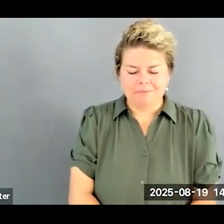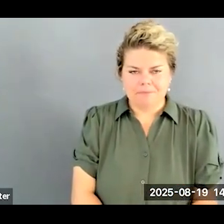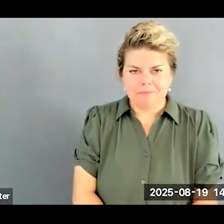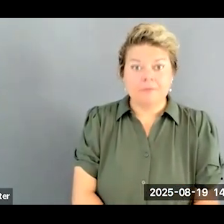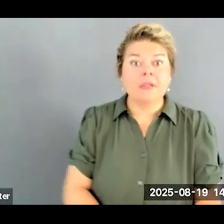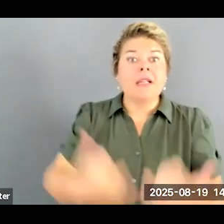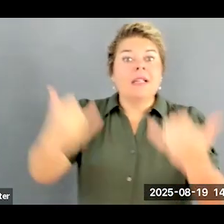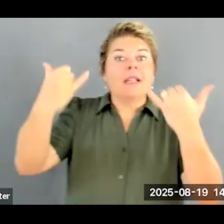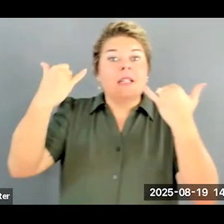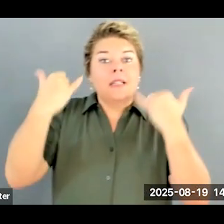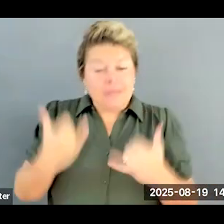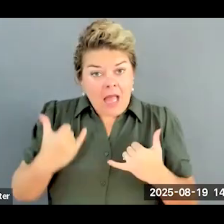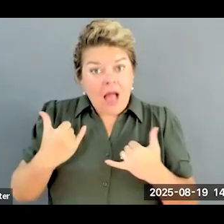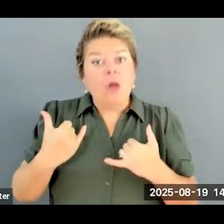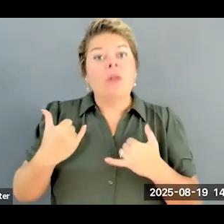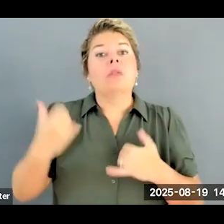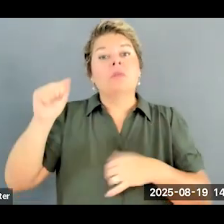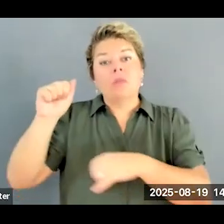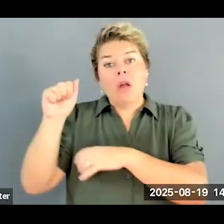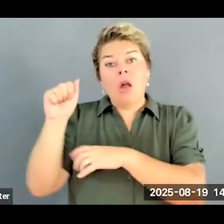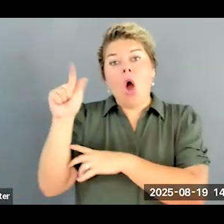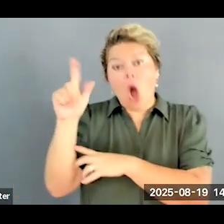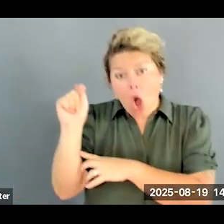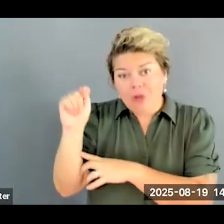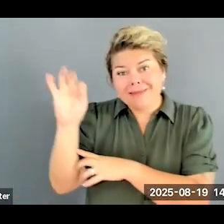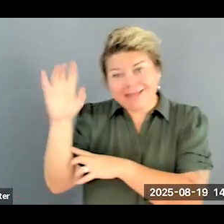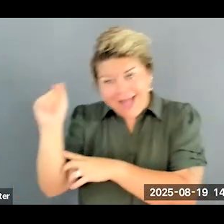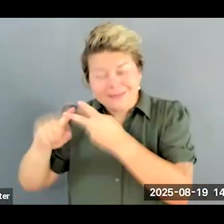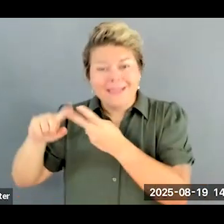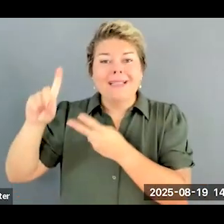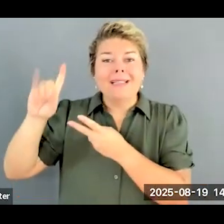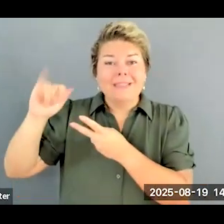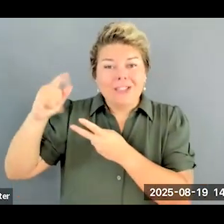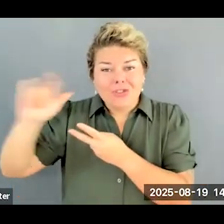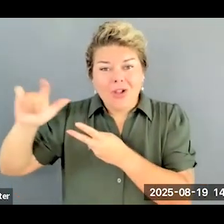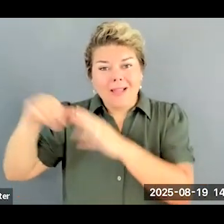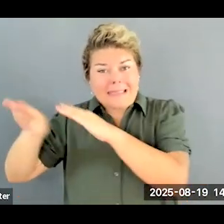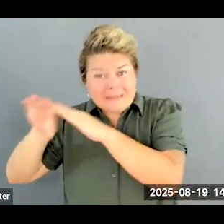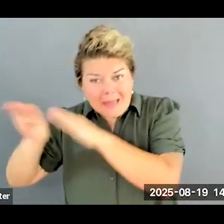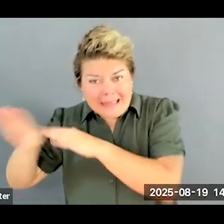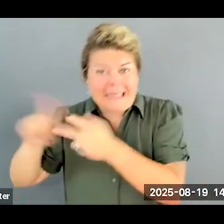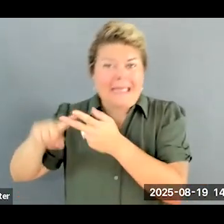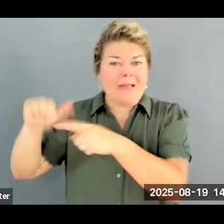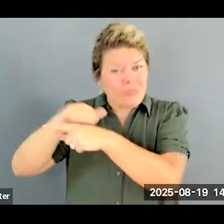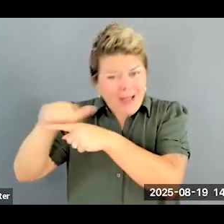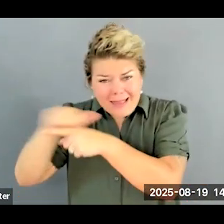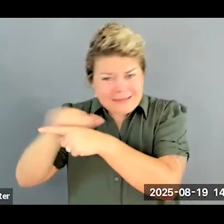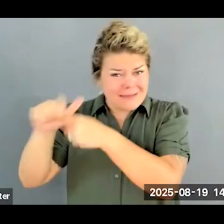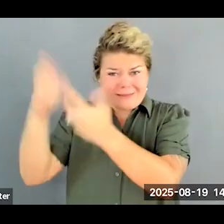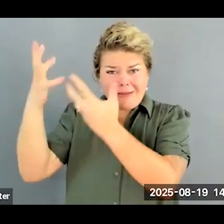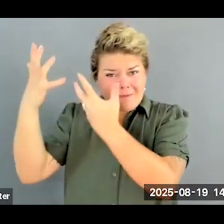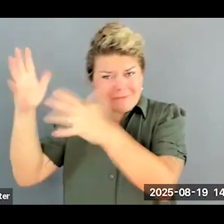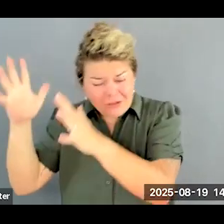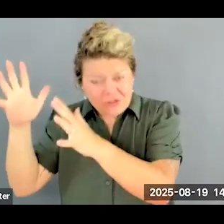All right, now that we have talked about digital accessibility, alt text, practicing putting our alt